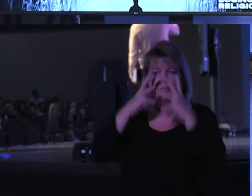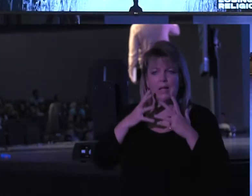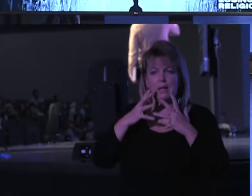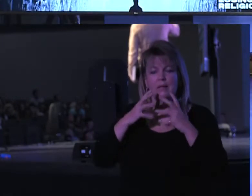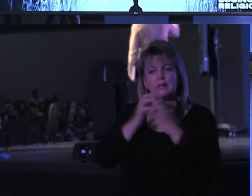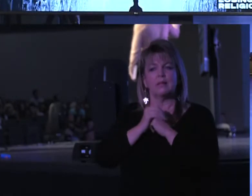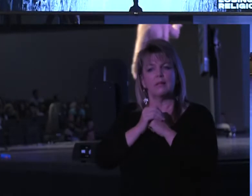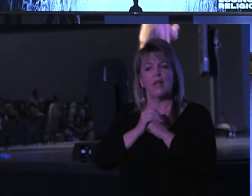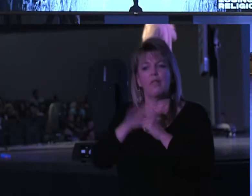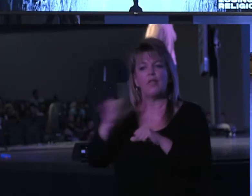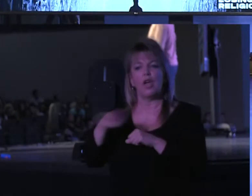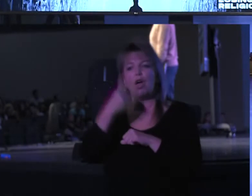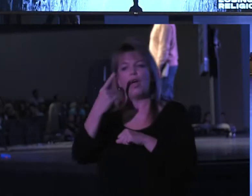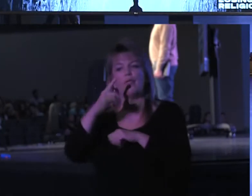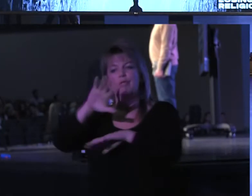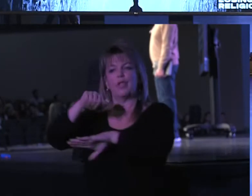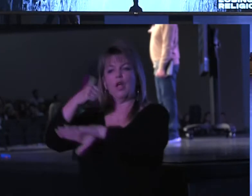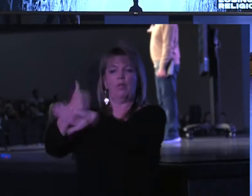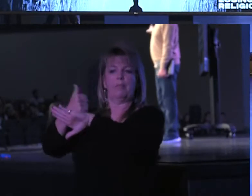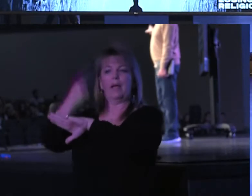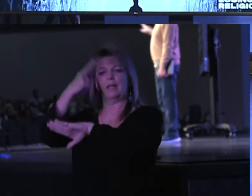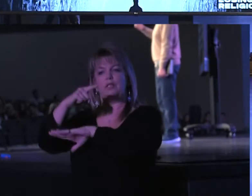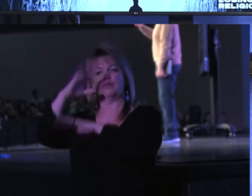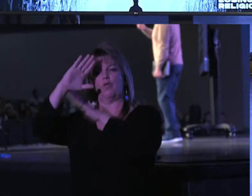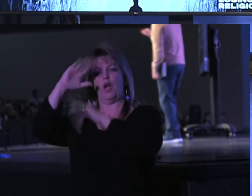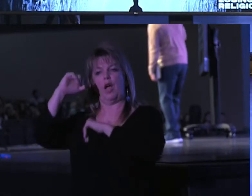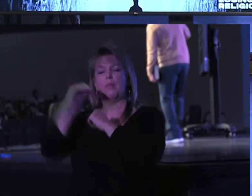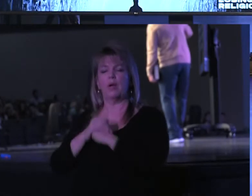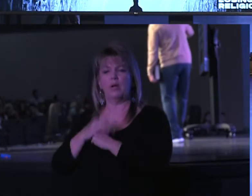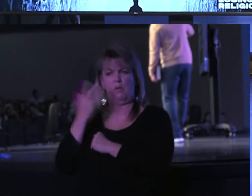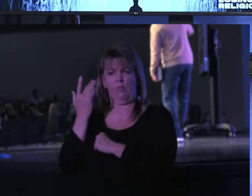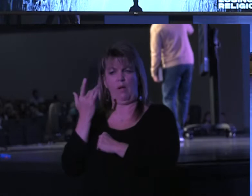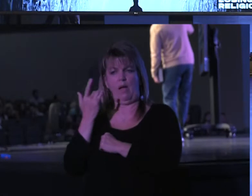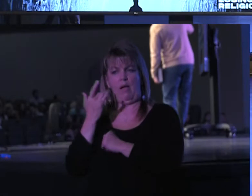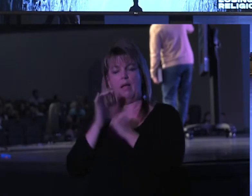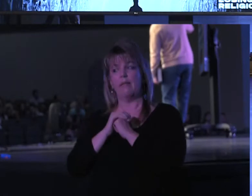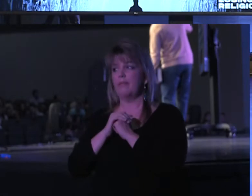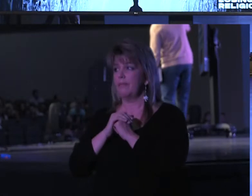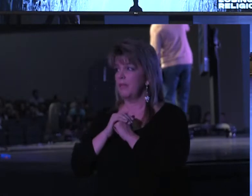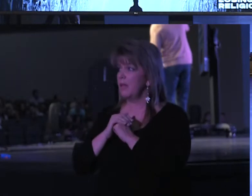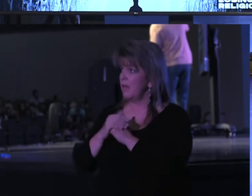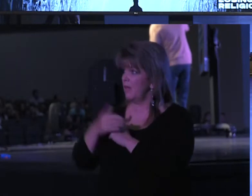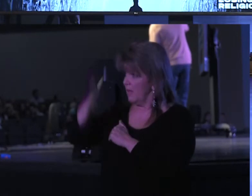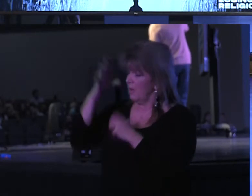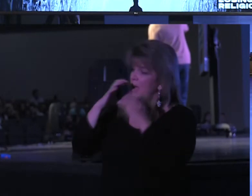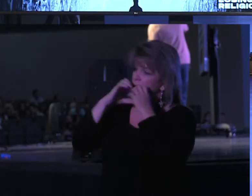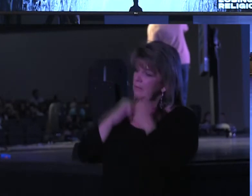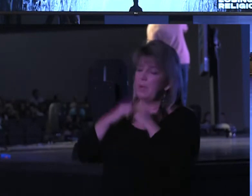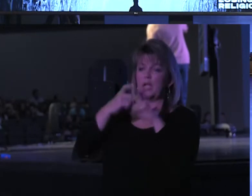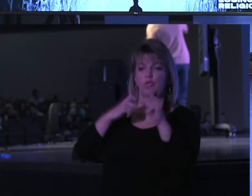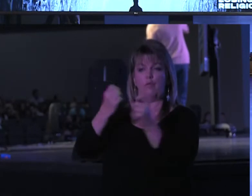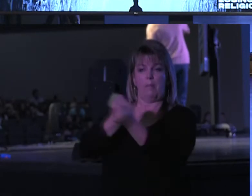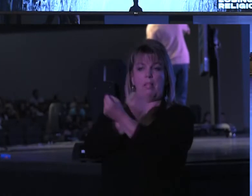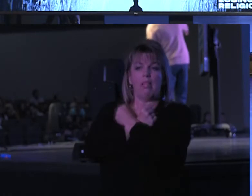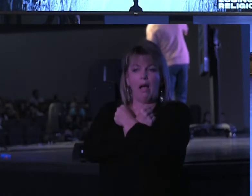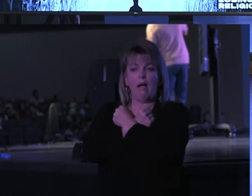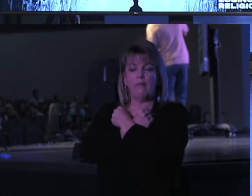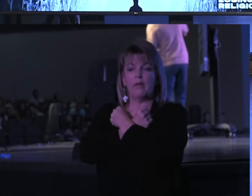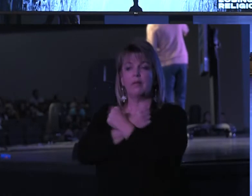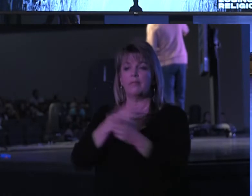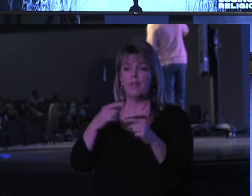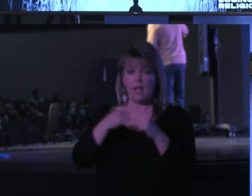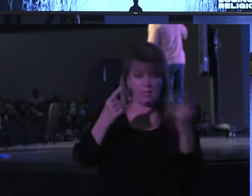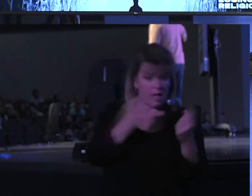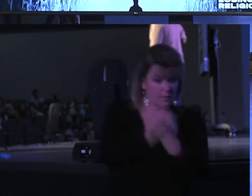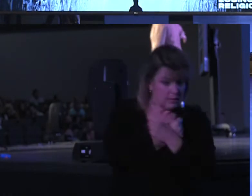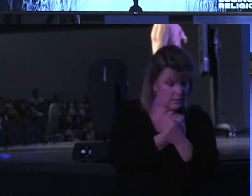reality, the only basis for hope. Here's why. Listen, his passions grow from love. The opposite of love is